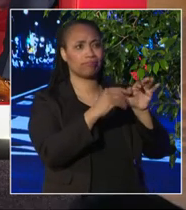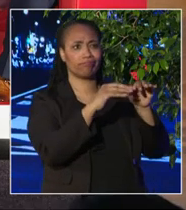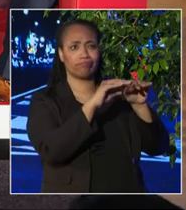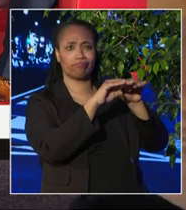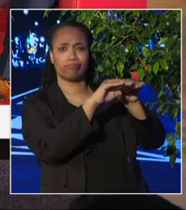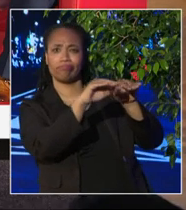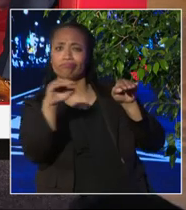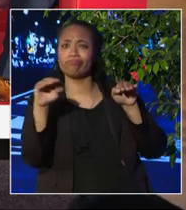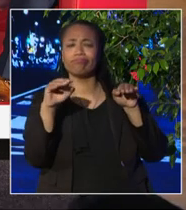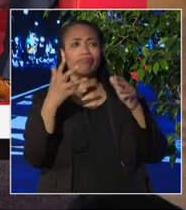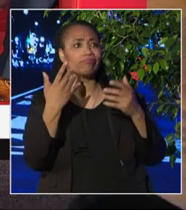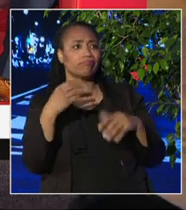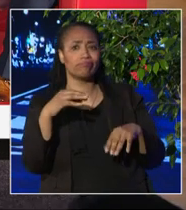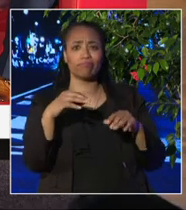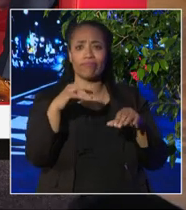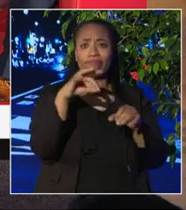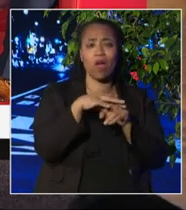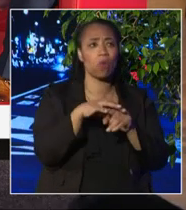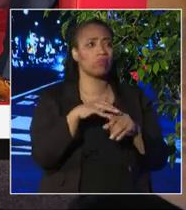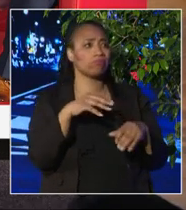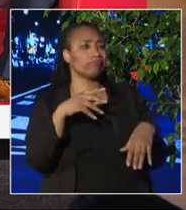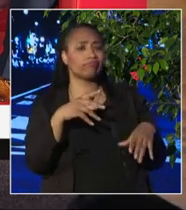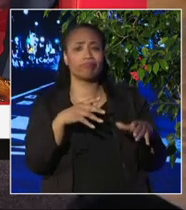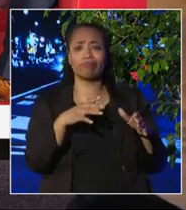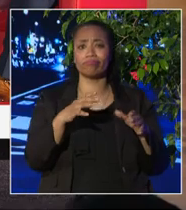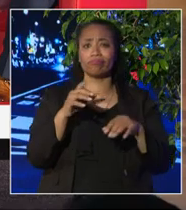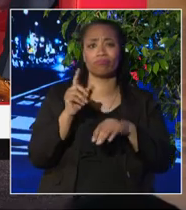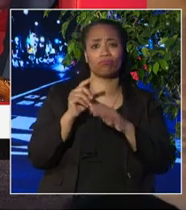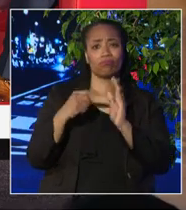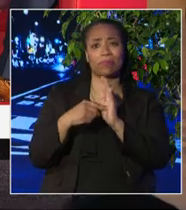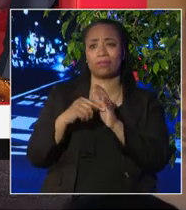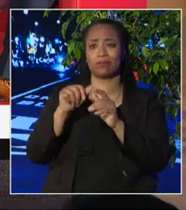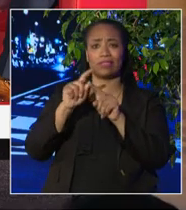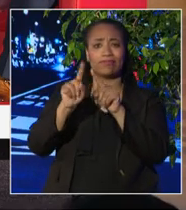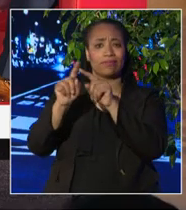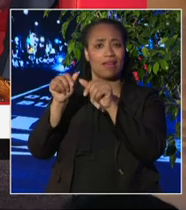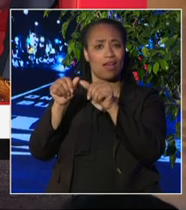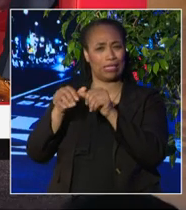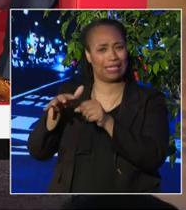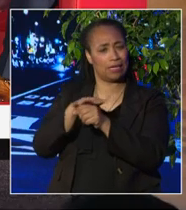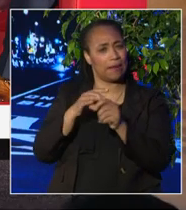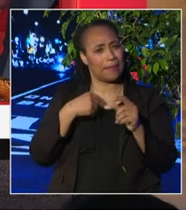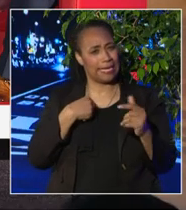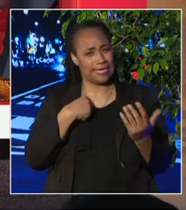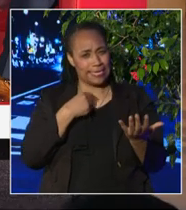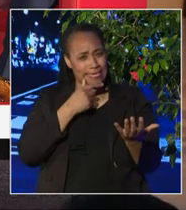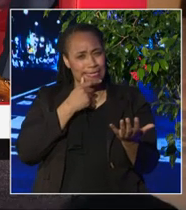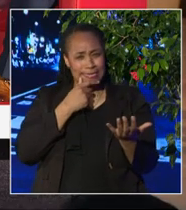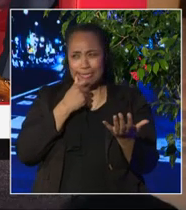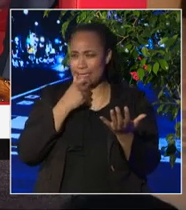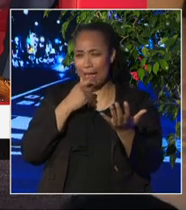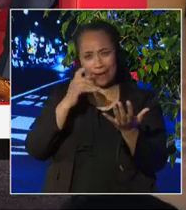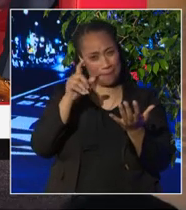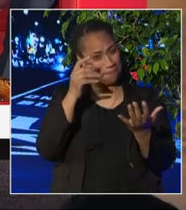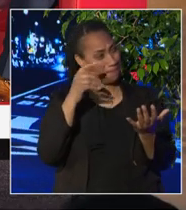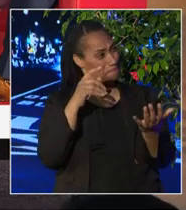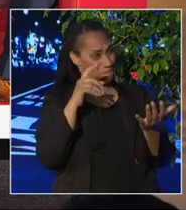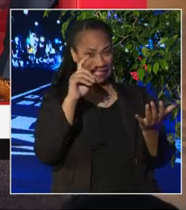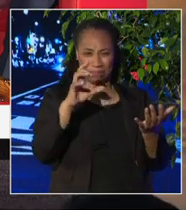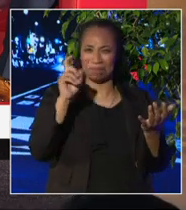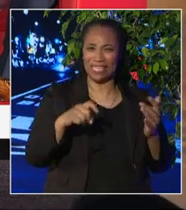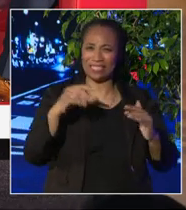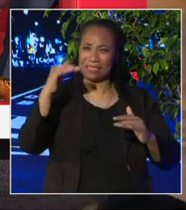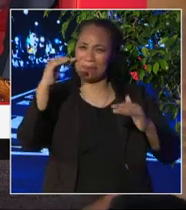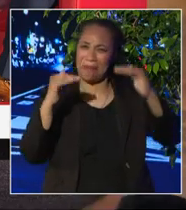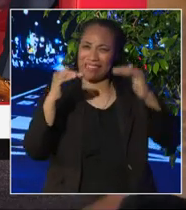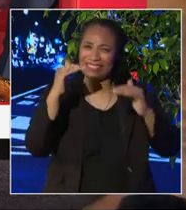literally have a balanced budget, unlike our federal partners. We literally